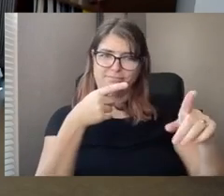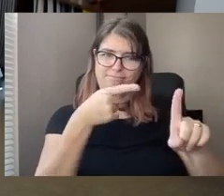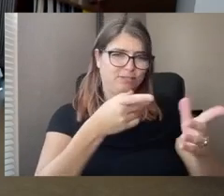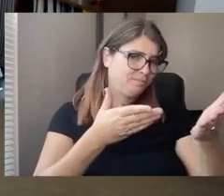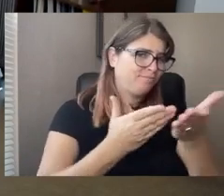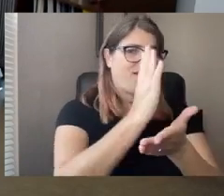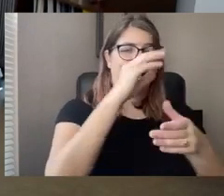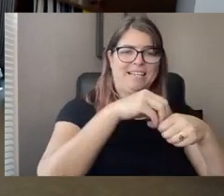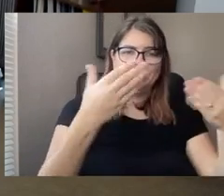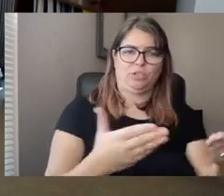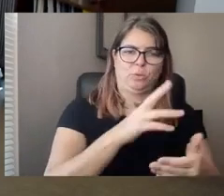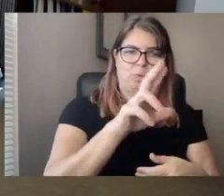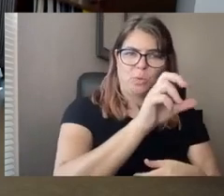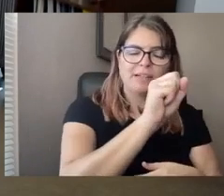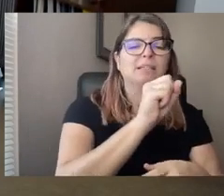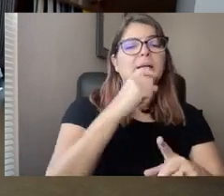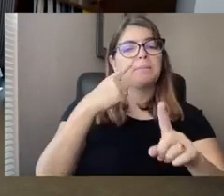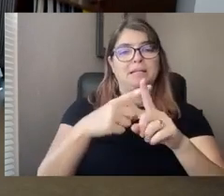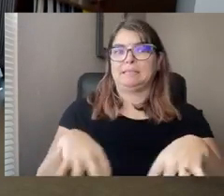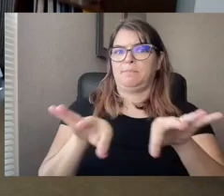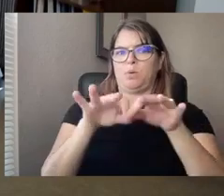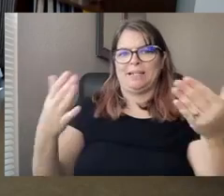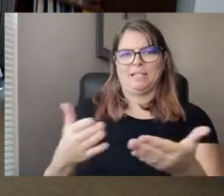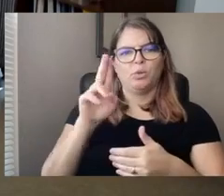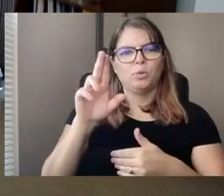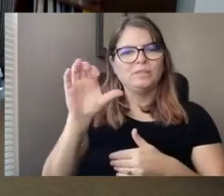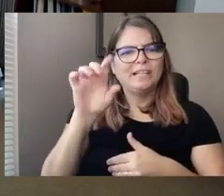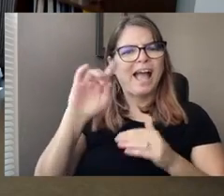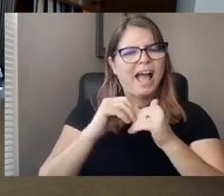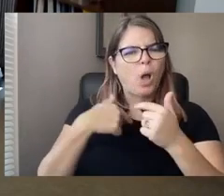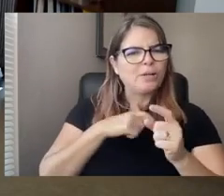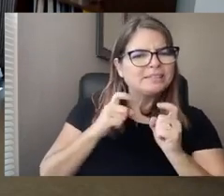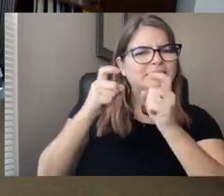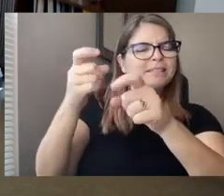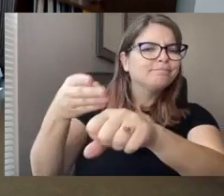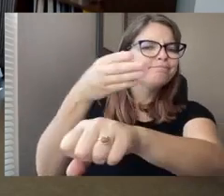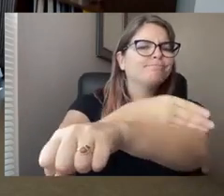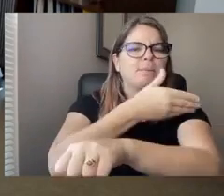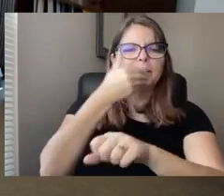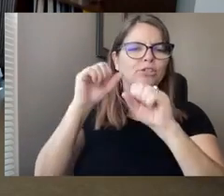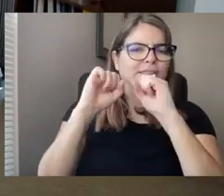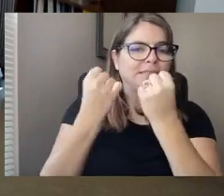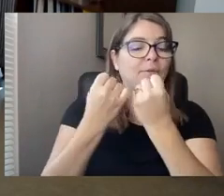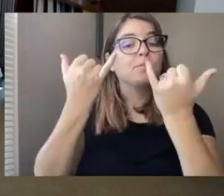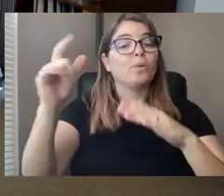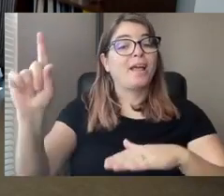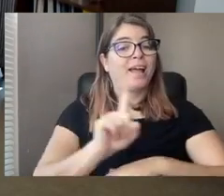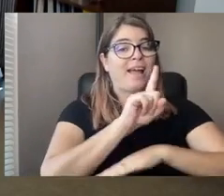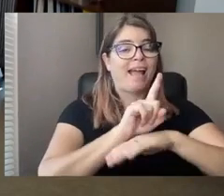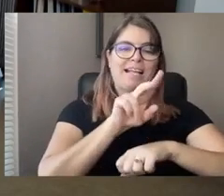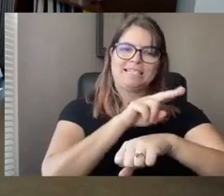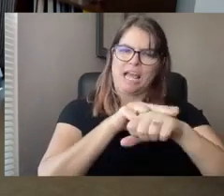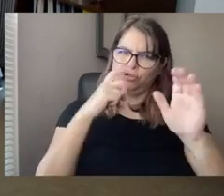how we at UC San Diego contribute to a better society. Today, we'll hear from a nationally recognized free